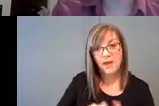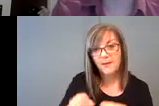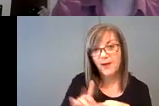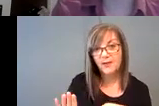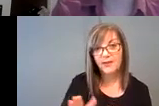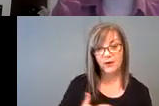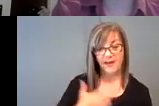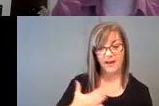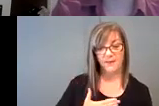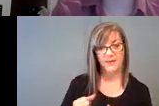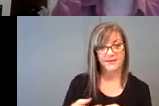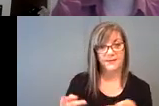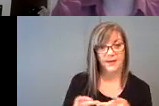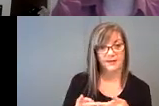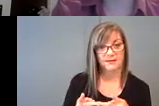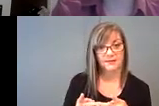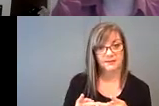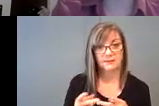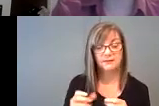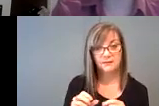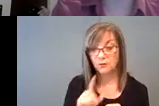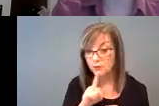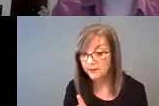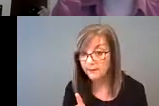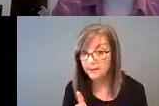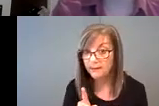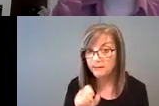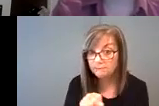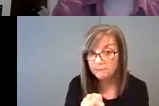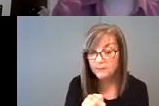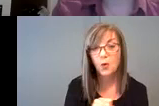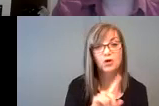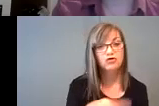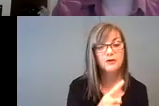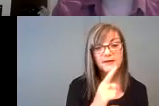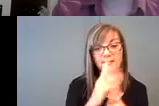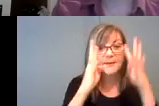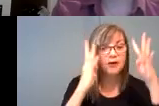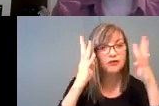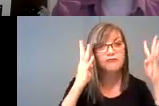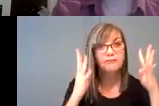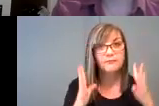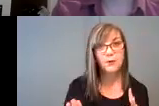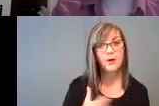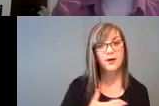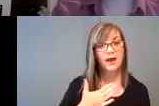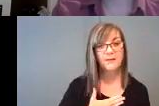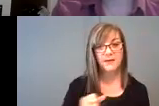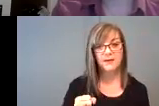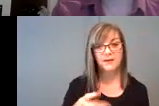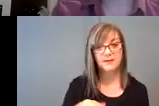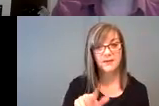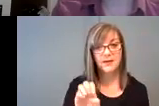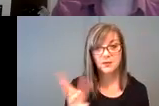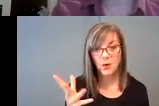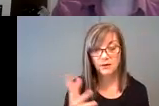it's real or imagined. I really love that. I think especially for survivors who enjoy art